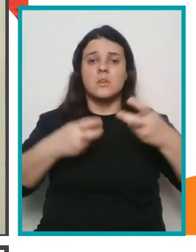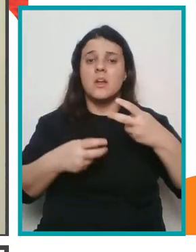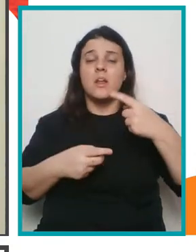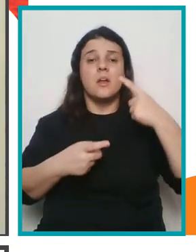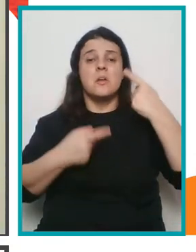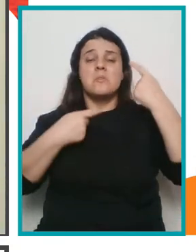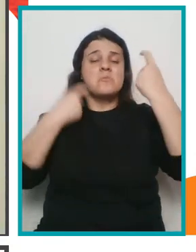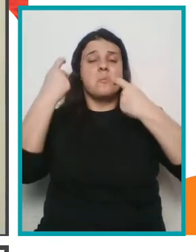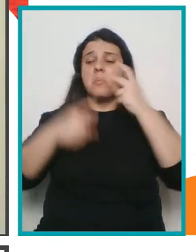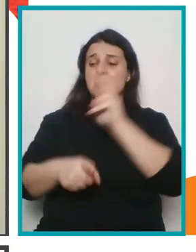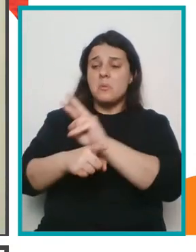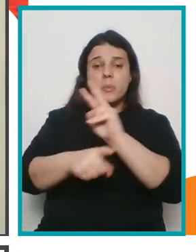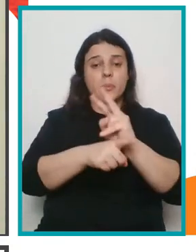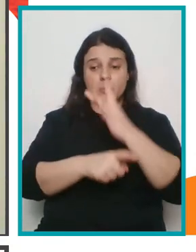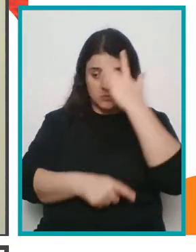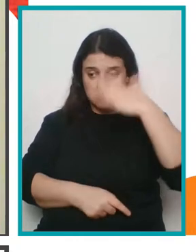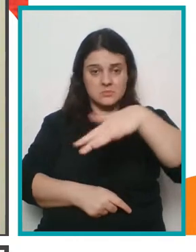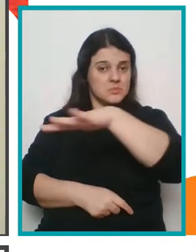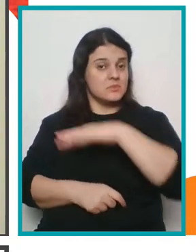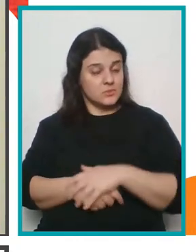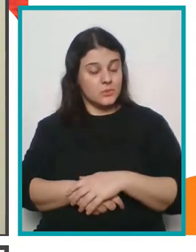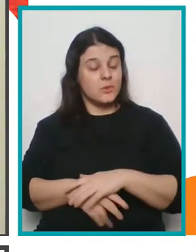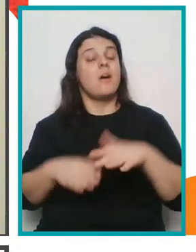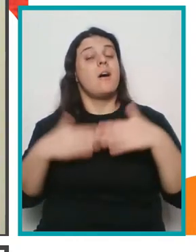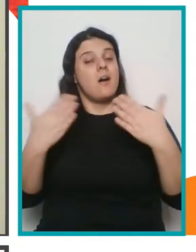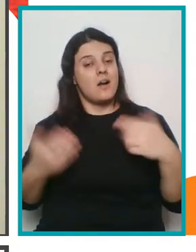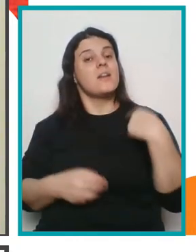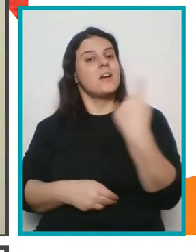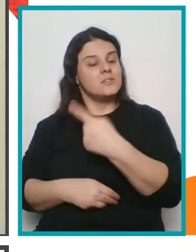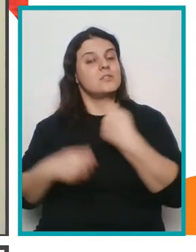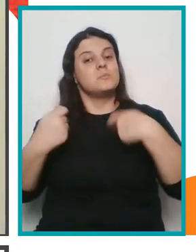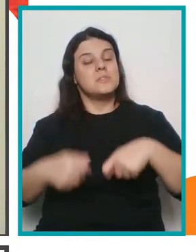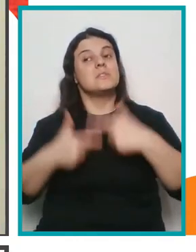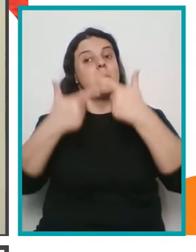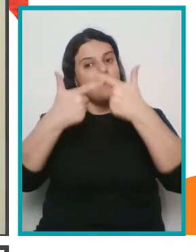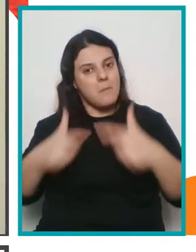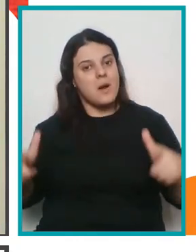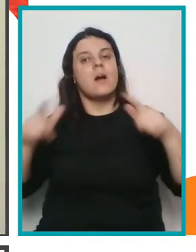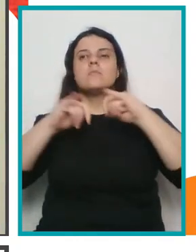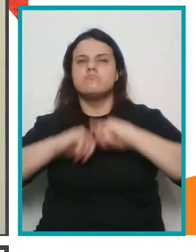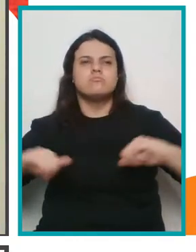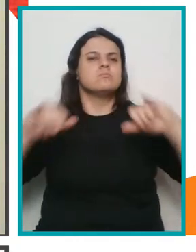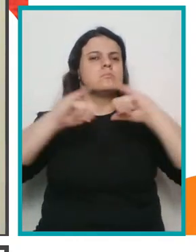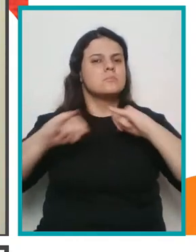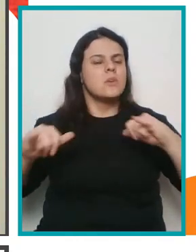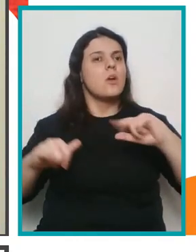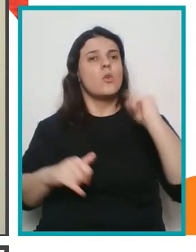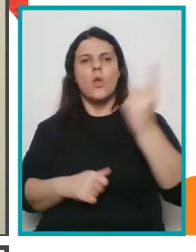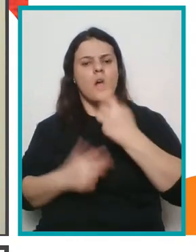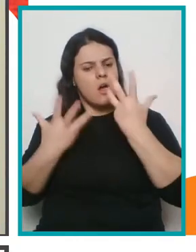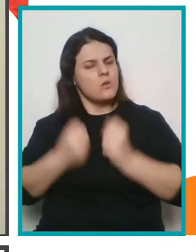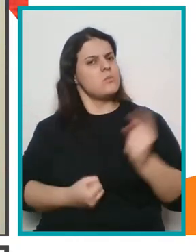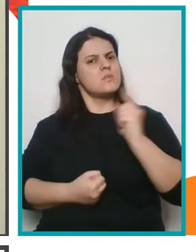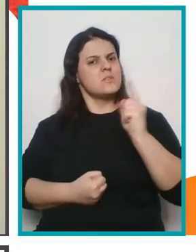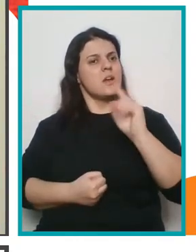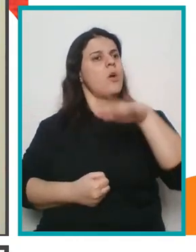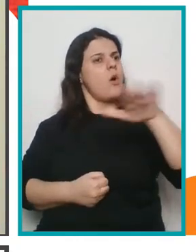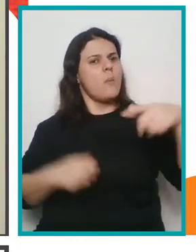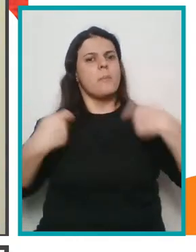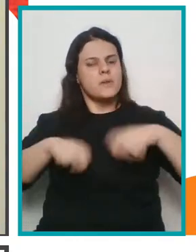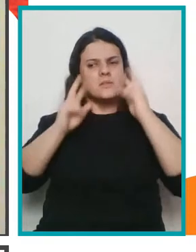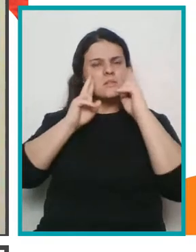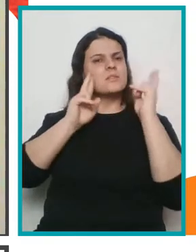have to advocate for their rights because they are defenders of our forests. They are defenders of our life